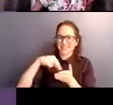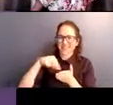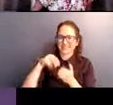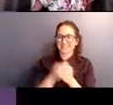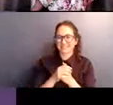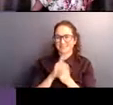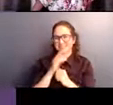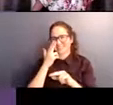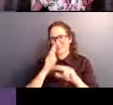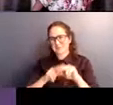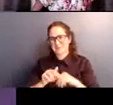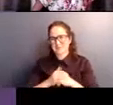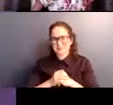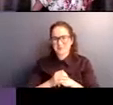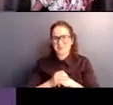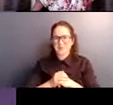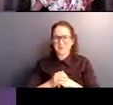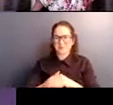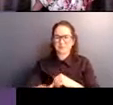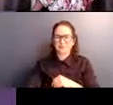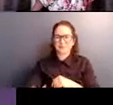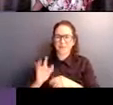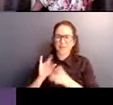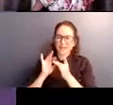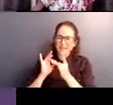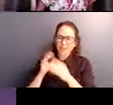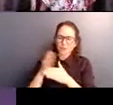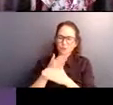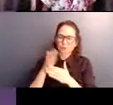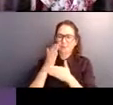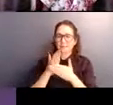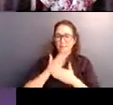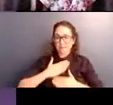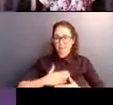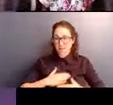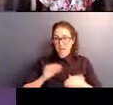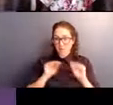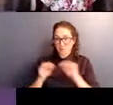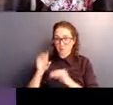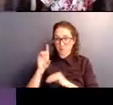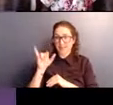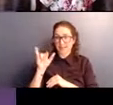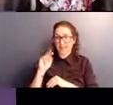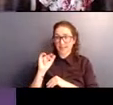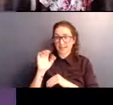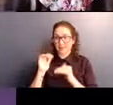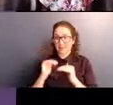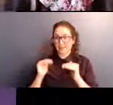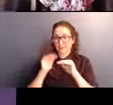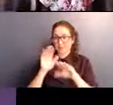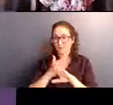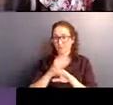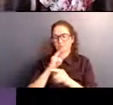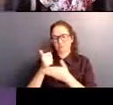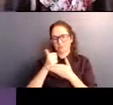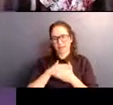really a lot of fun. Making the connection between certain body movements and dynamic levels in music has greatly helped my